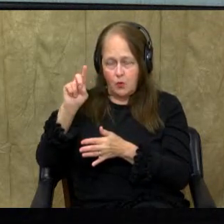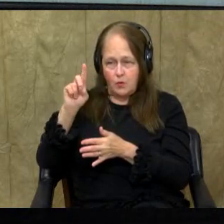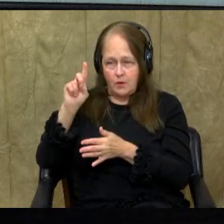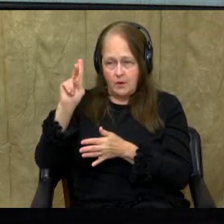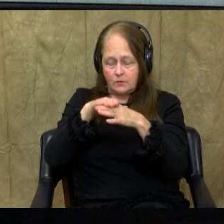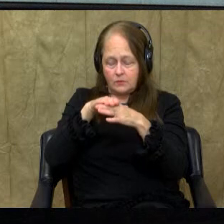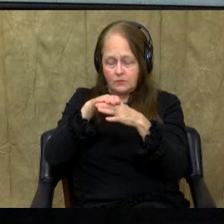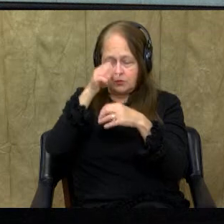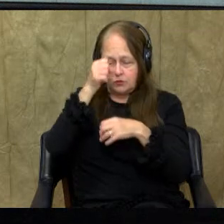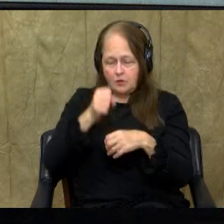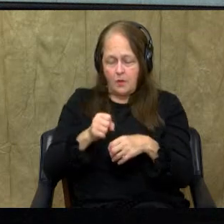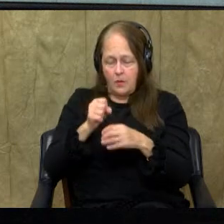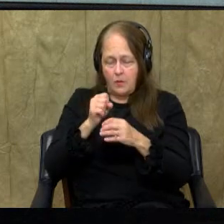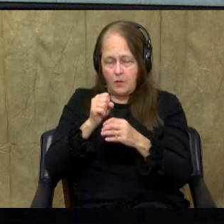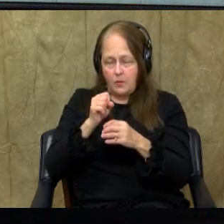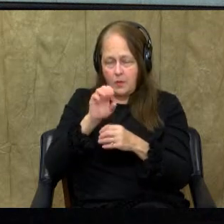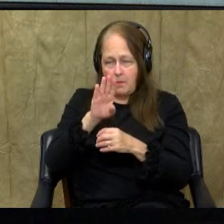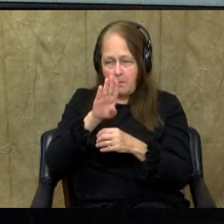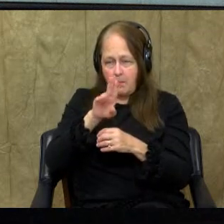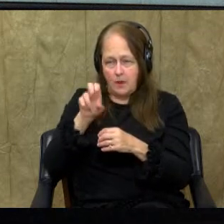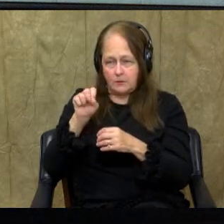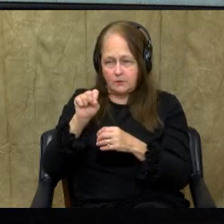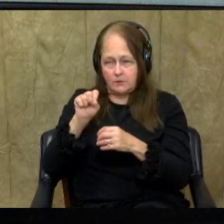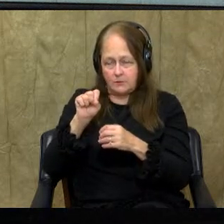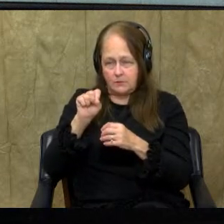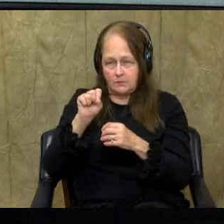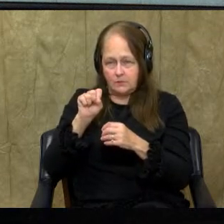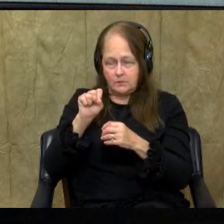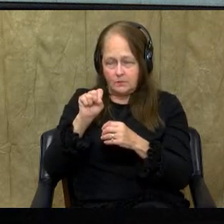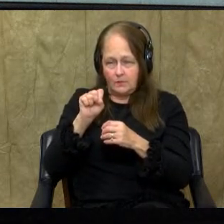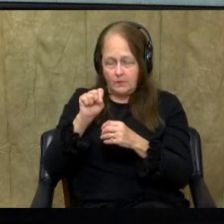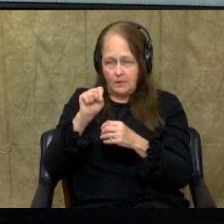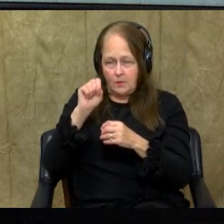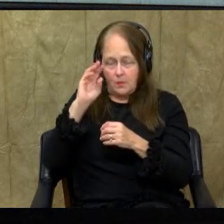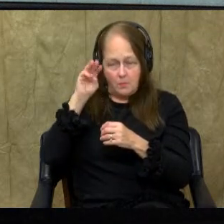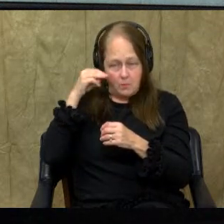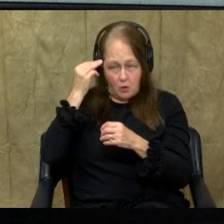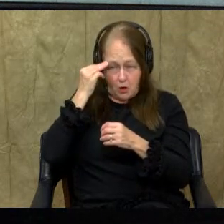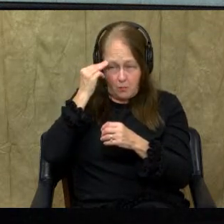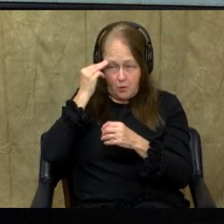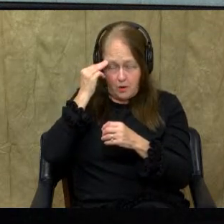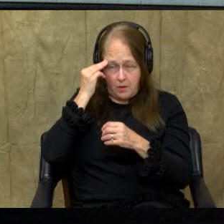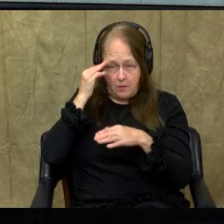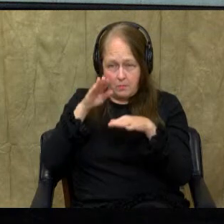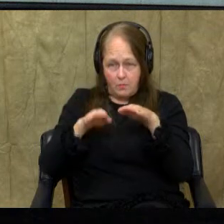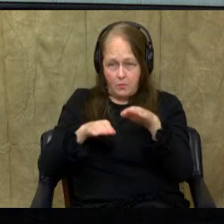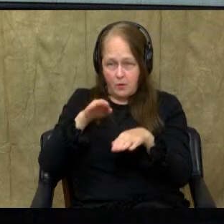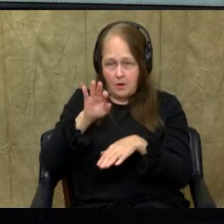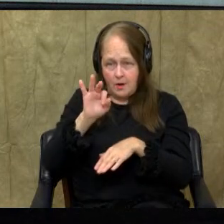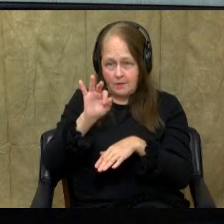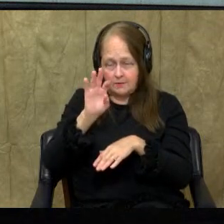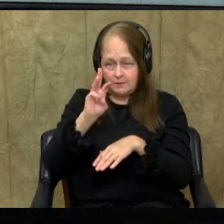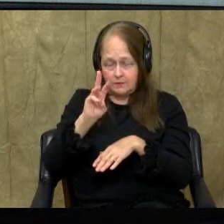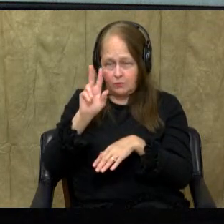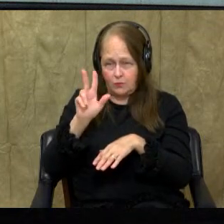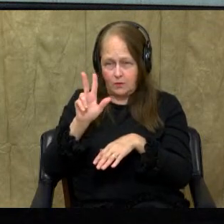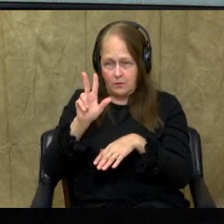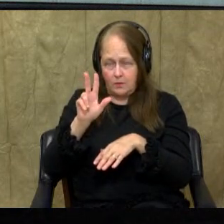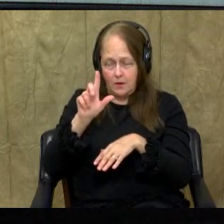Now, during election years like this one, whether it is local, state, or federal, you might hear the